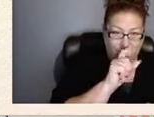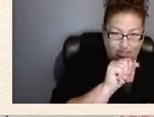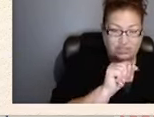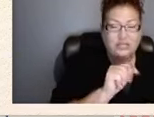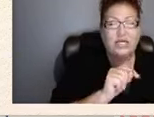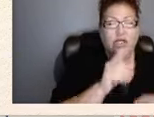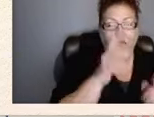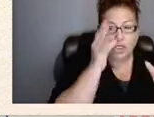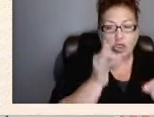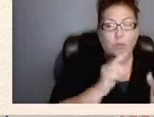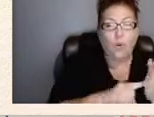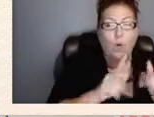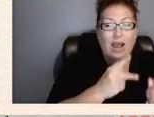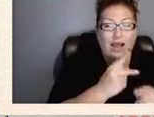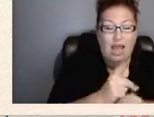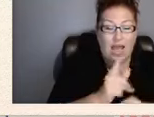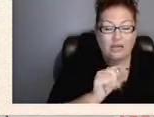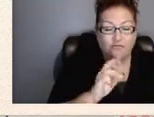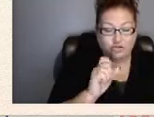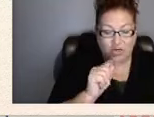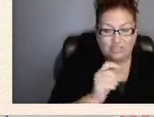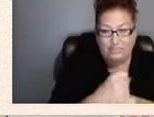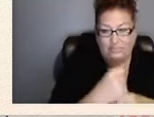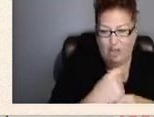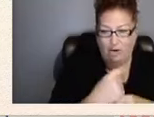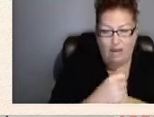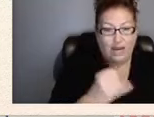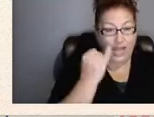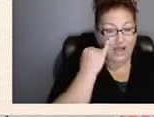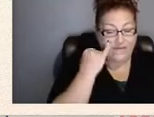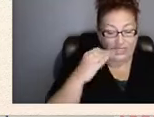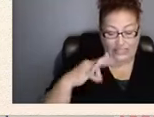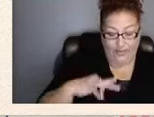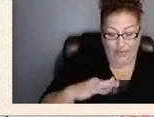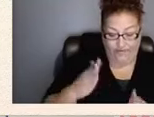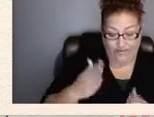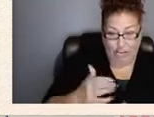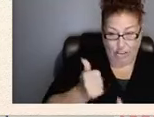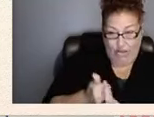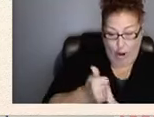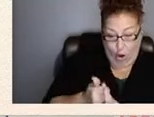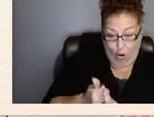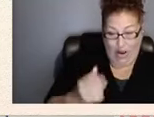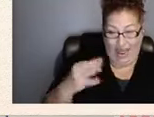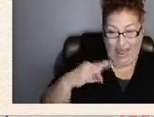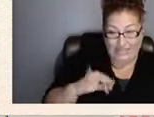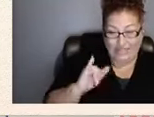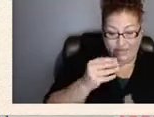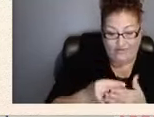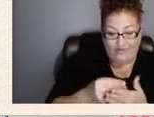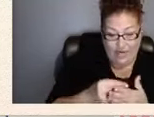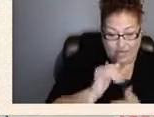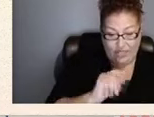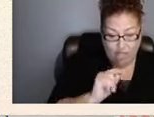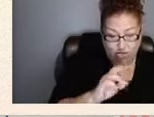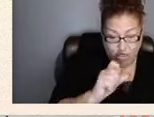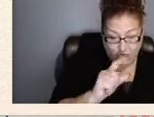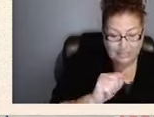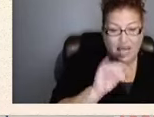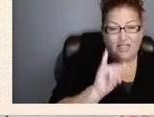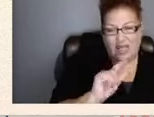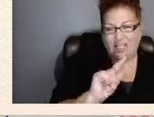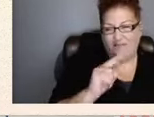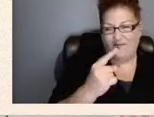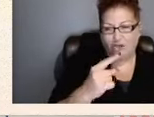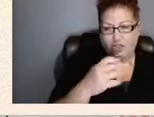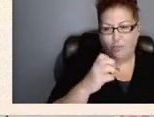trust is being created. So if it's the beneficiary's own assets that are funding the trust, then that is a first party special needs trust.